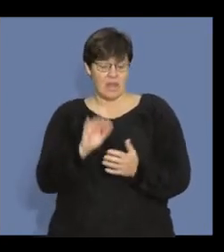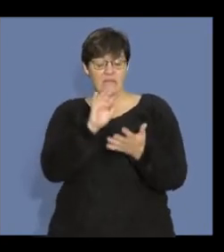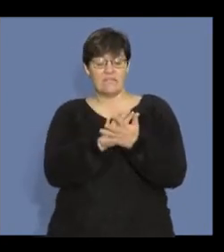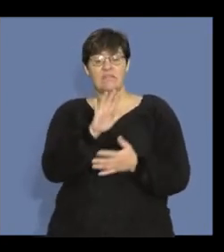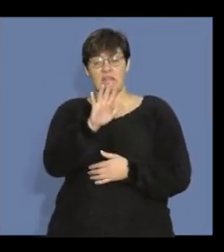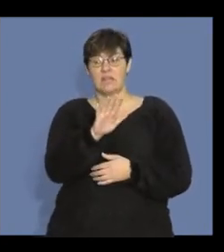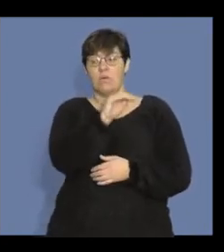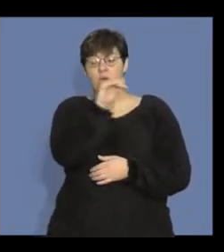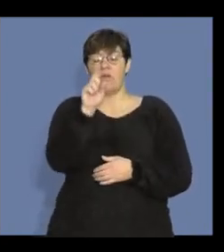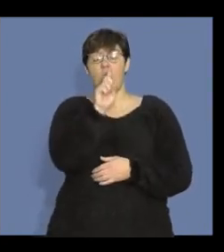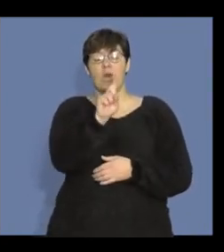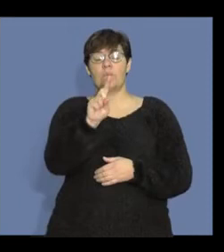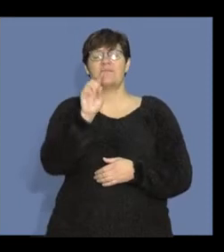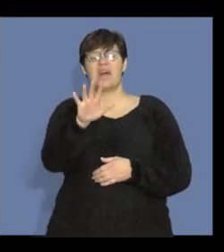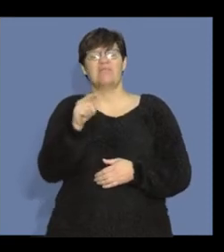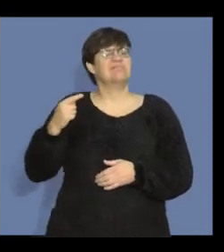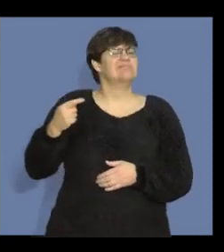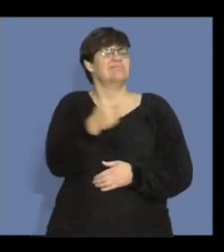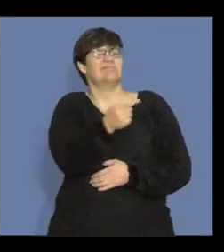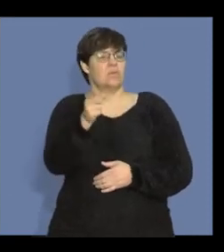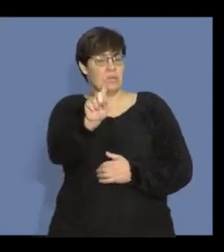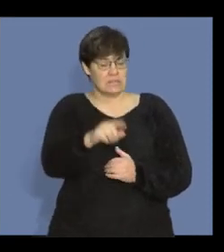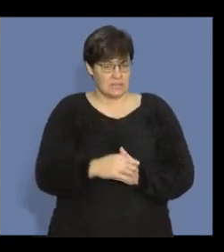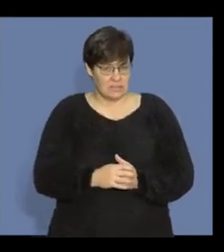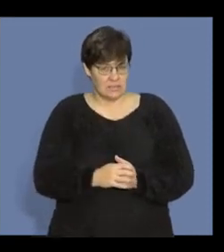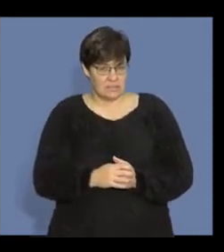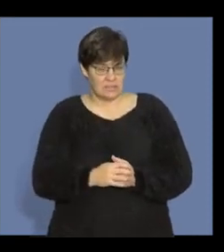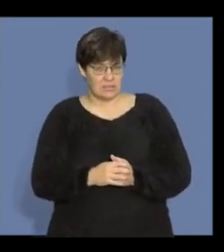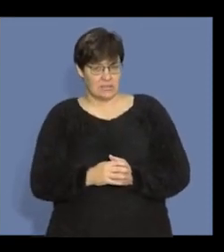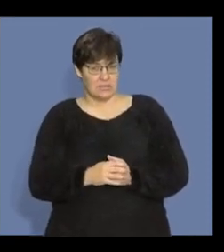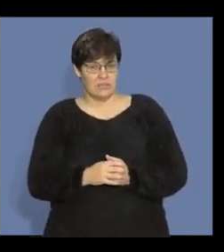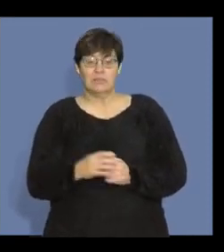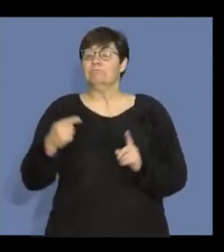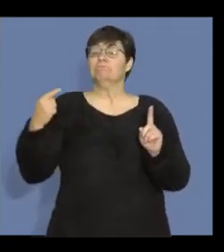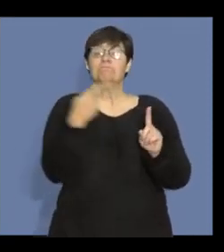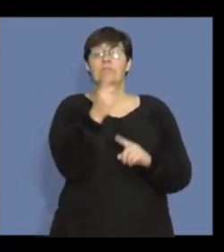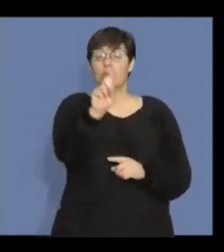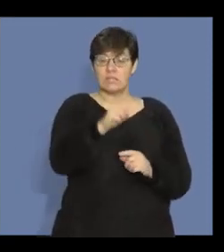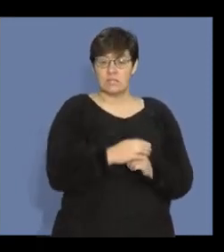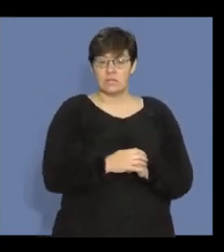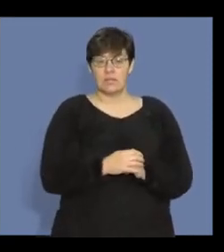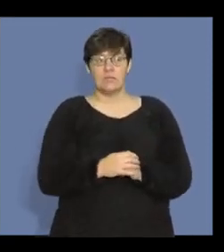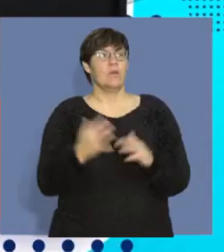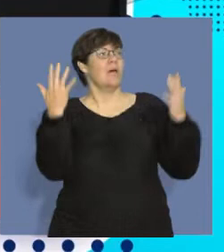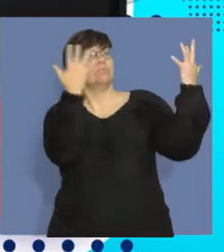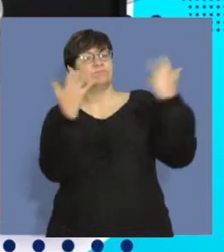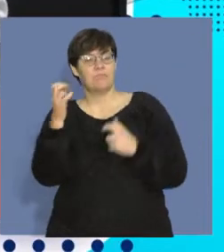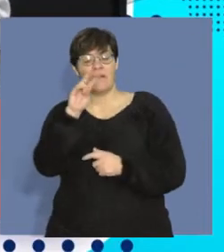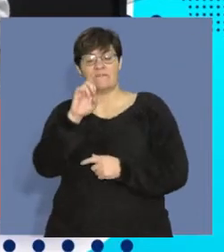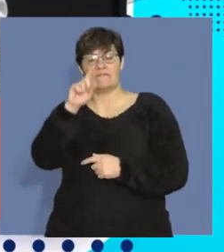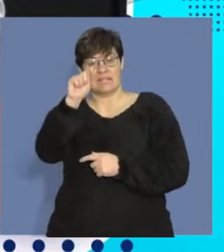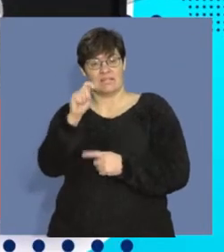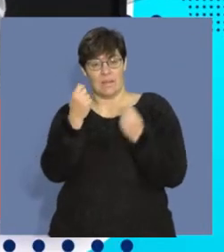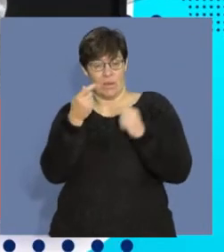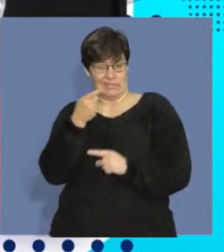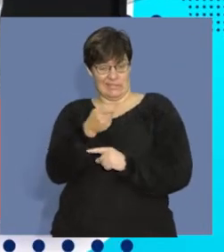mind 15 over one five what am i referring to i am referring to when we want to